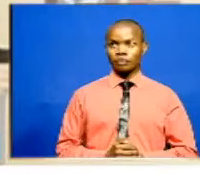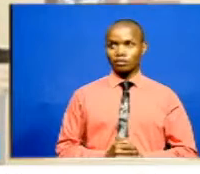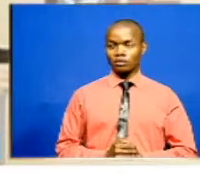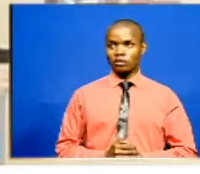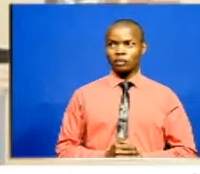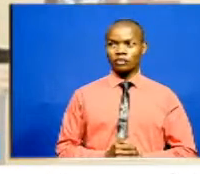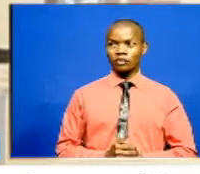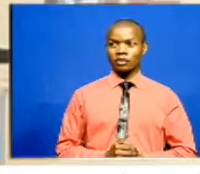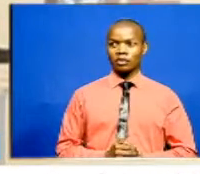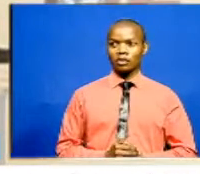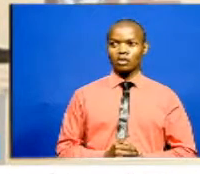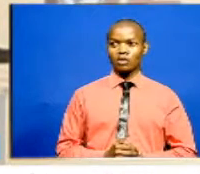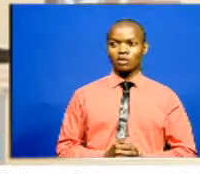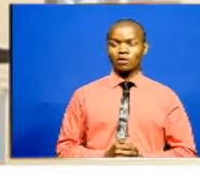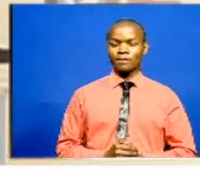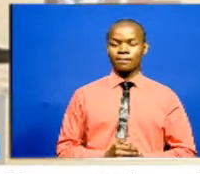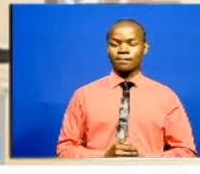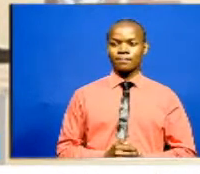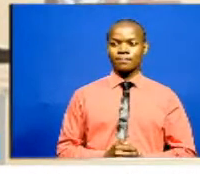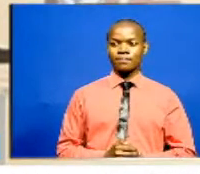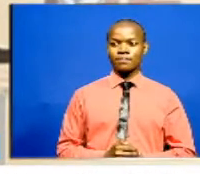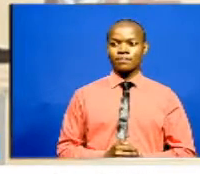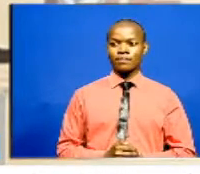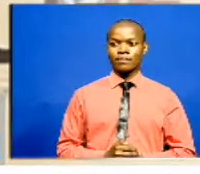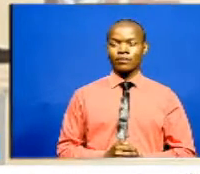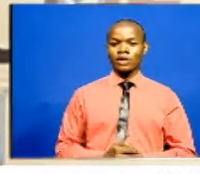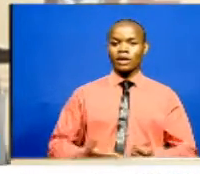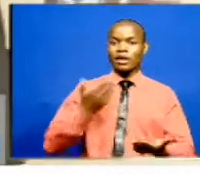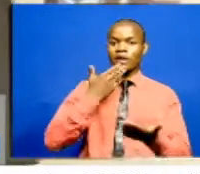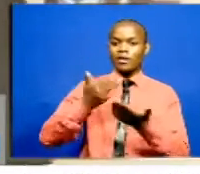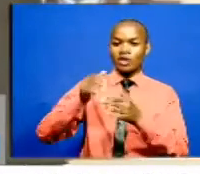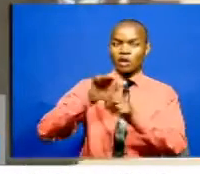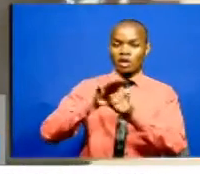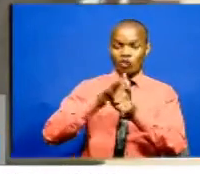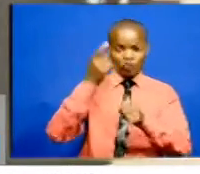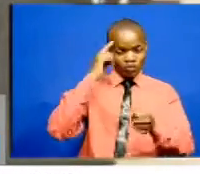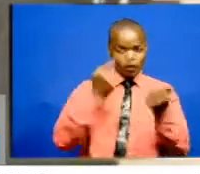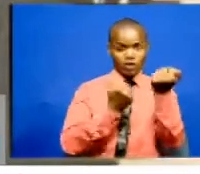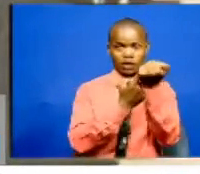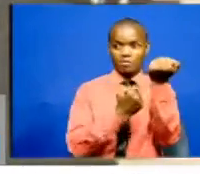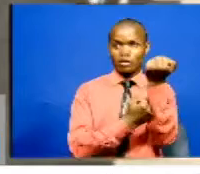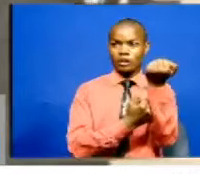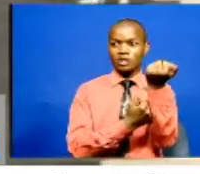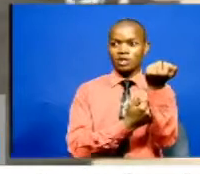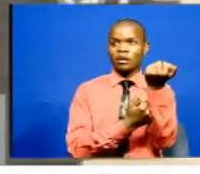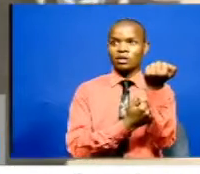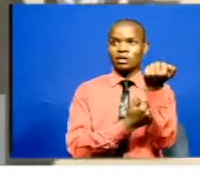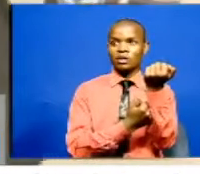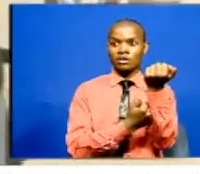We are hugely indebted to you all for your generous support and investment